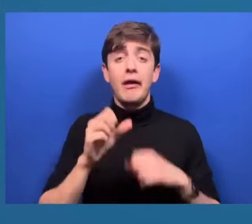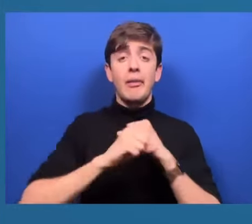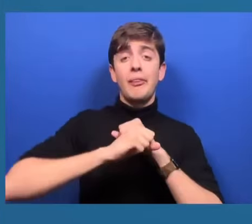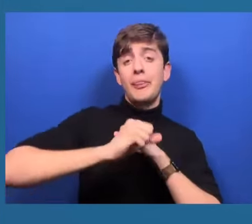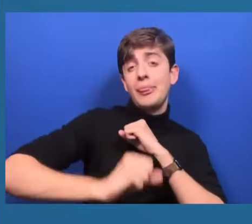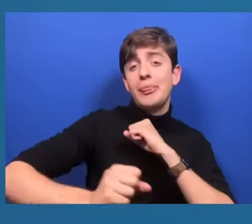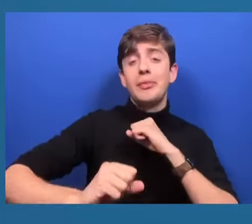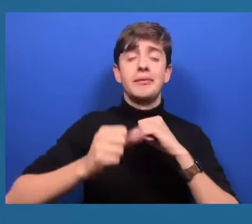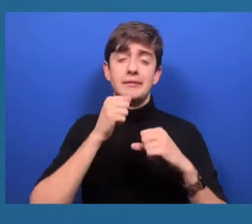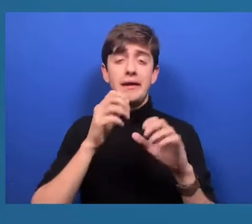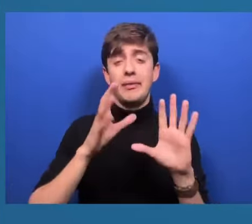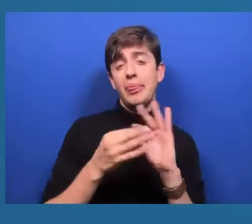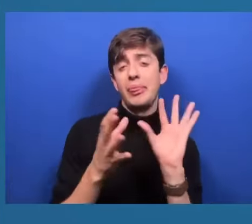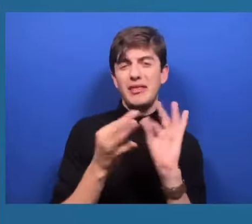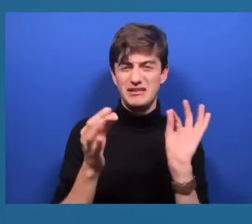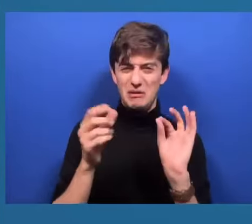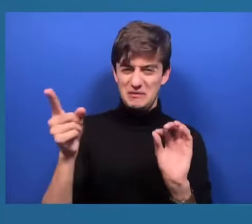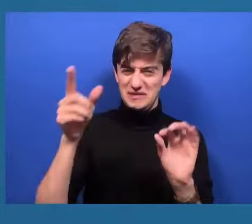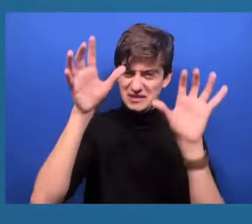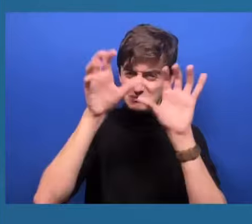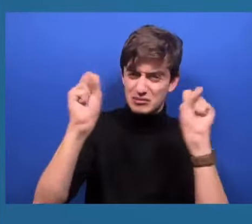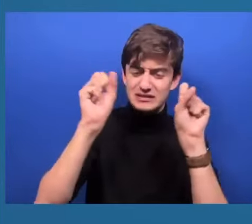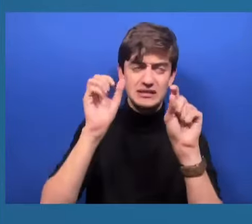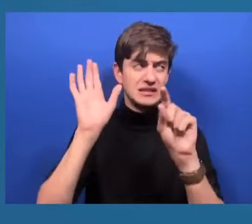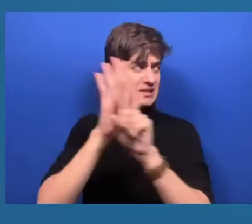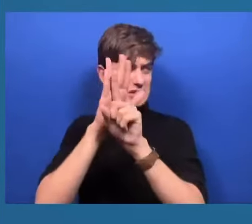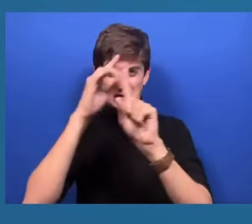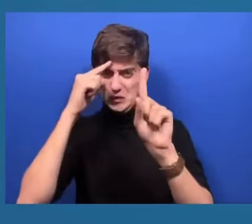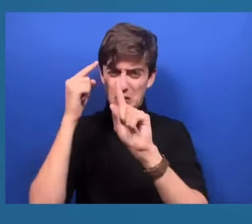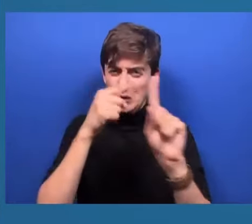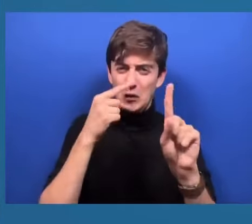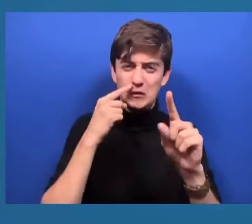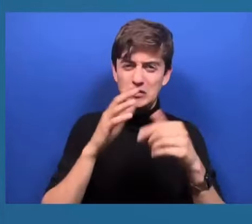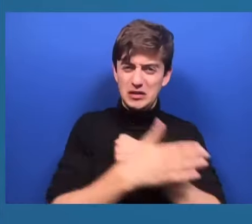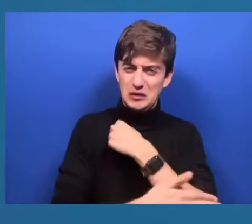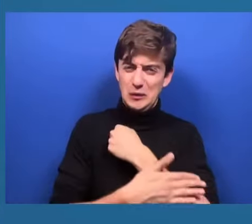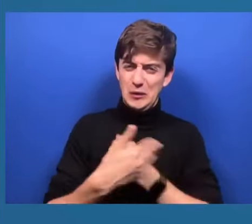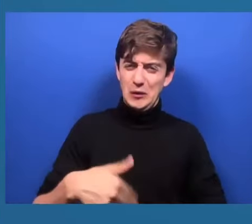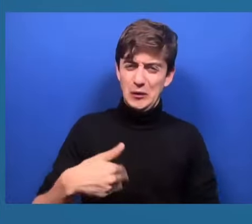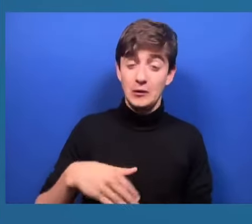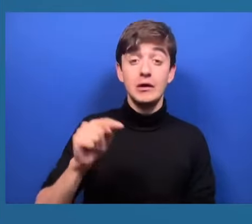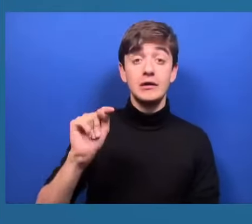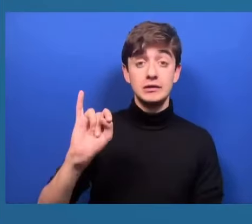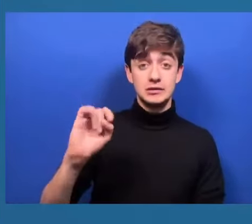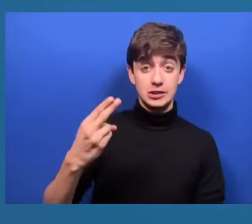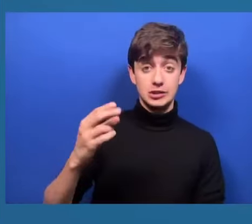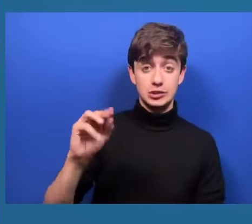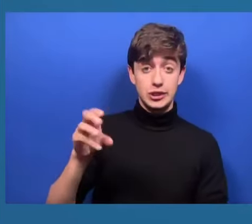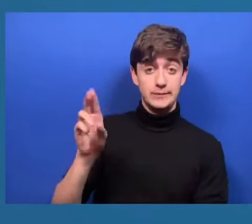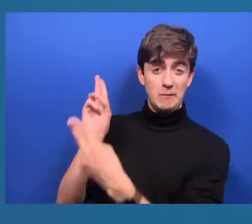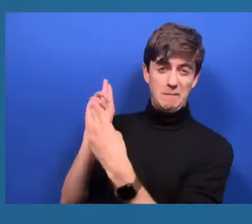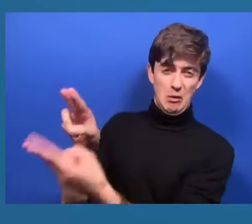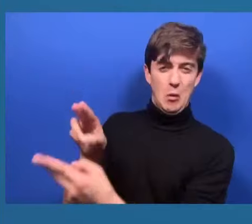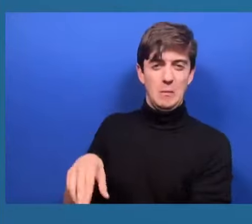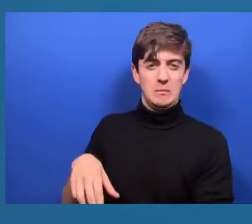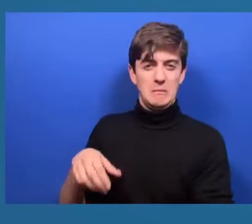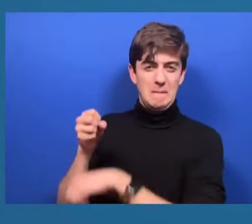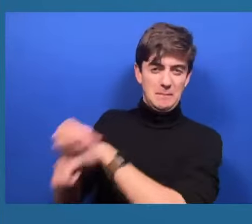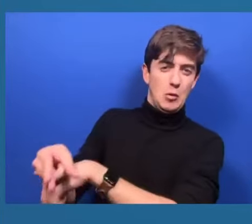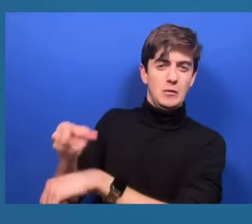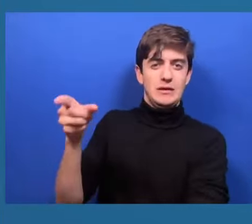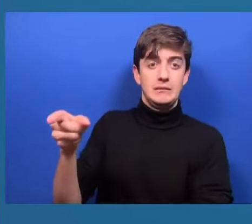this president wants to do to this country. Tish James beat his butt. Tish James stands up for those whose